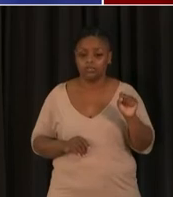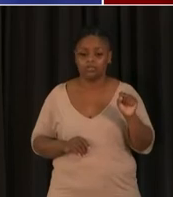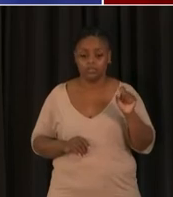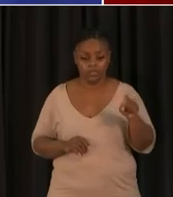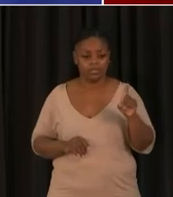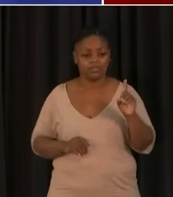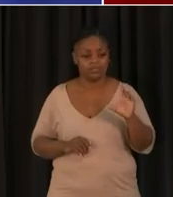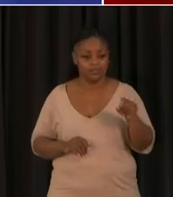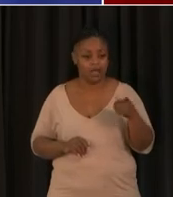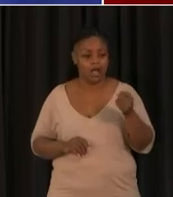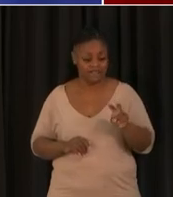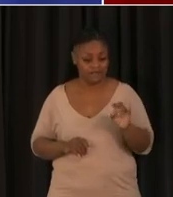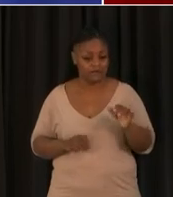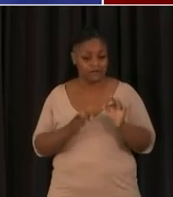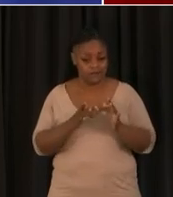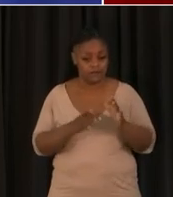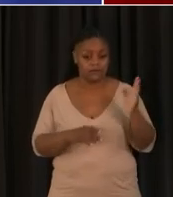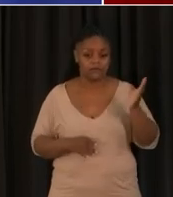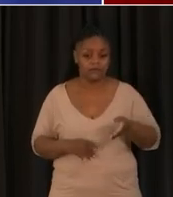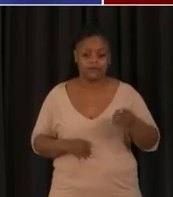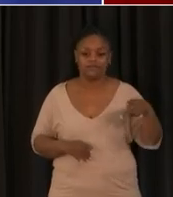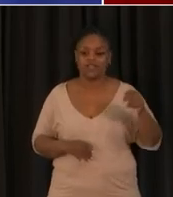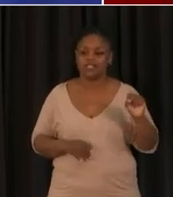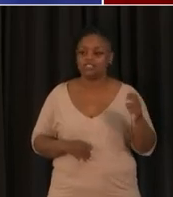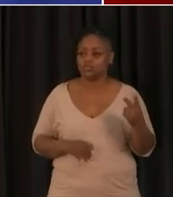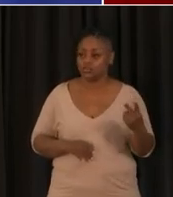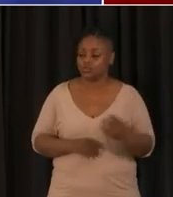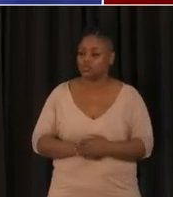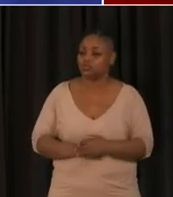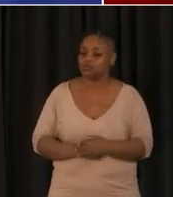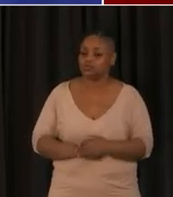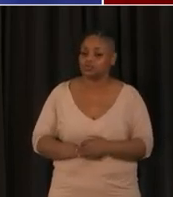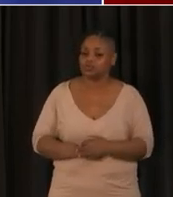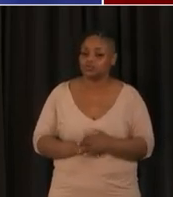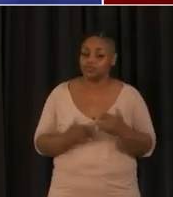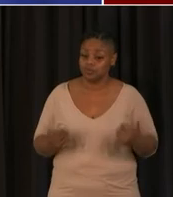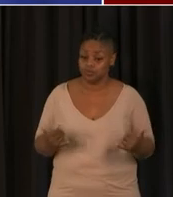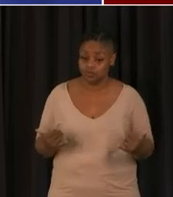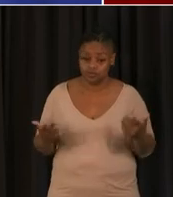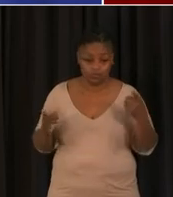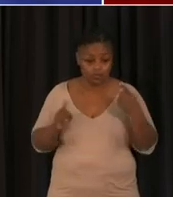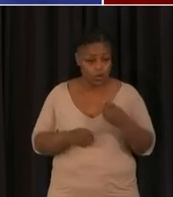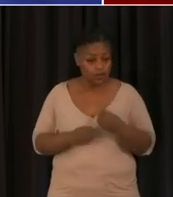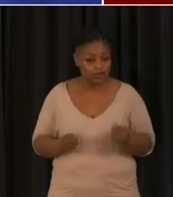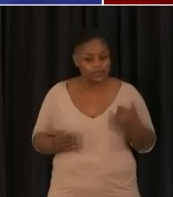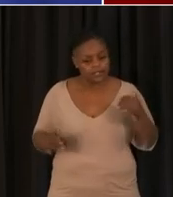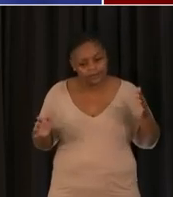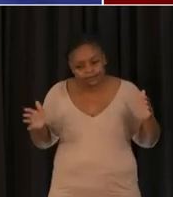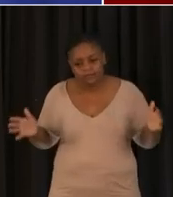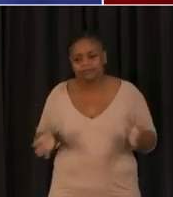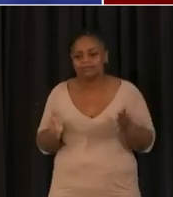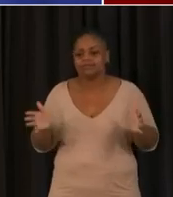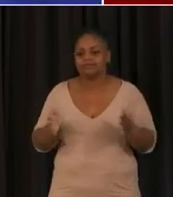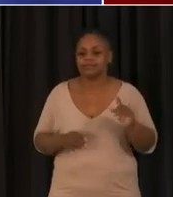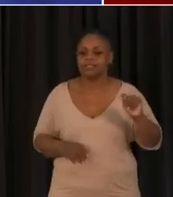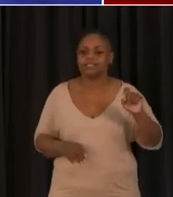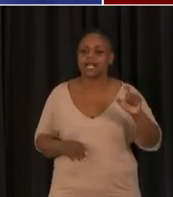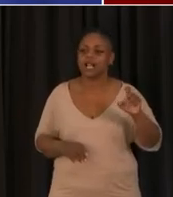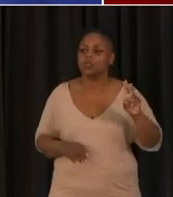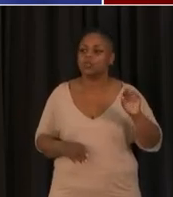you conceived the program, the Financial Navigators. So tell us a little bit more about that. It seems like just to get started, you need very